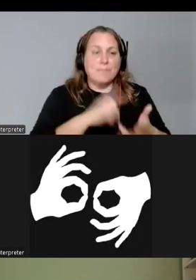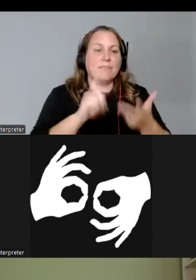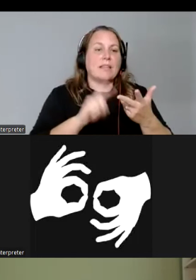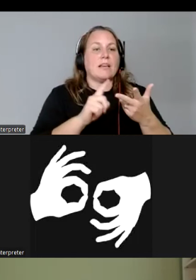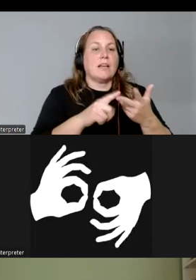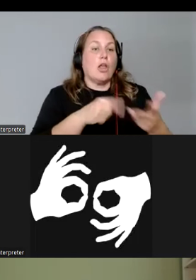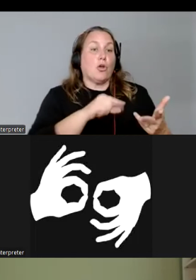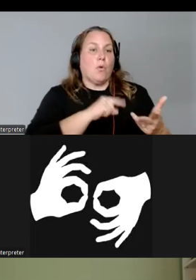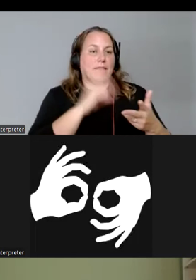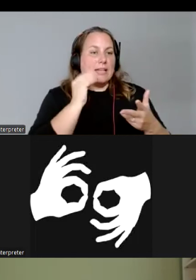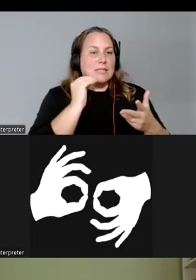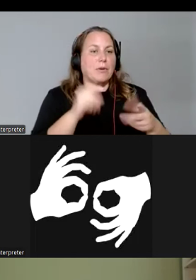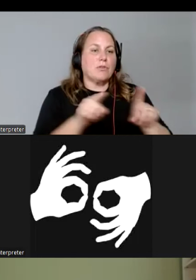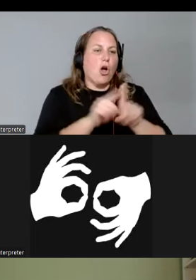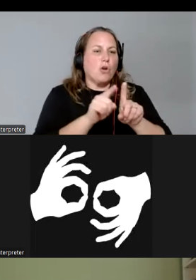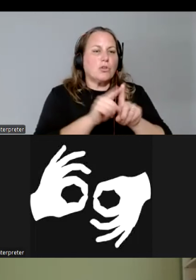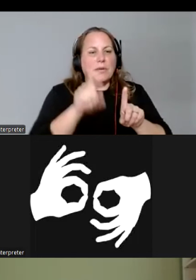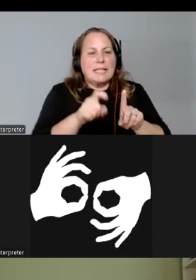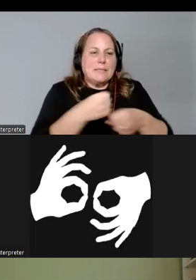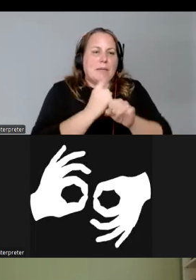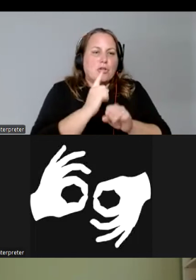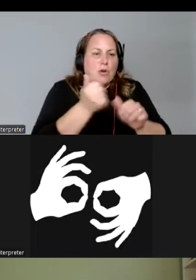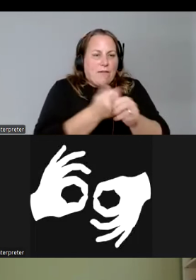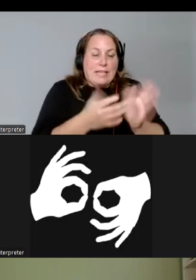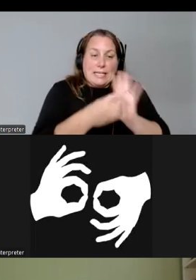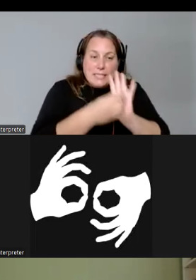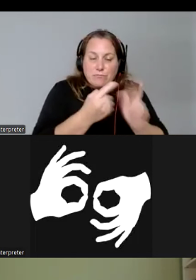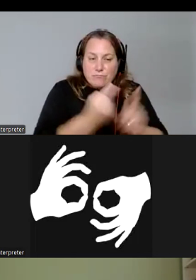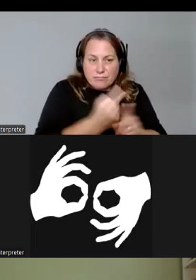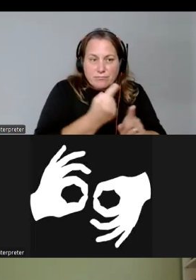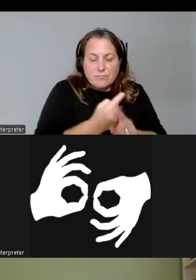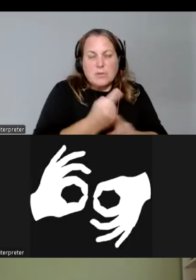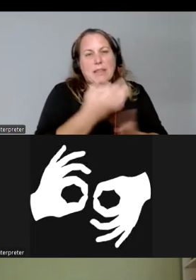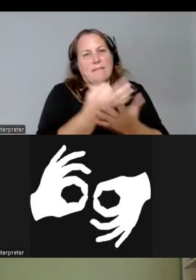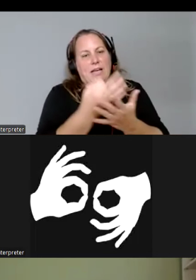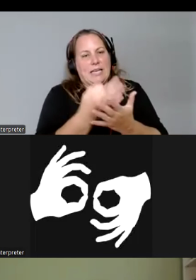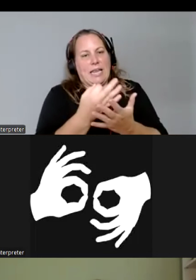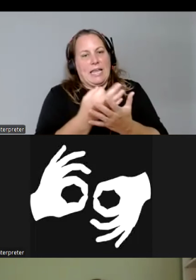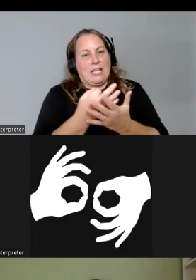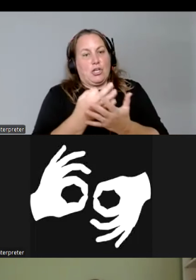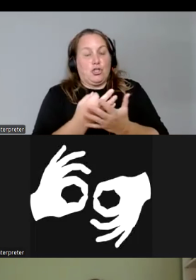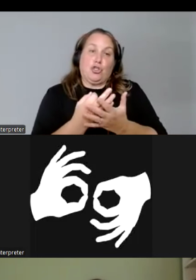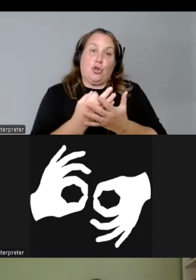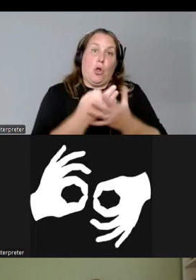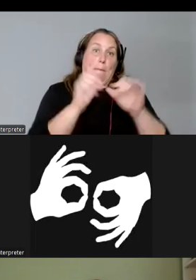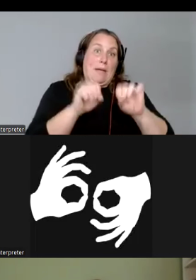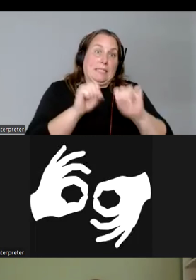of the projects and of the project. And all those are being considered together and kind